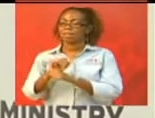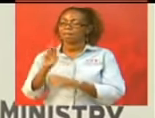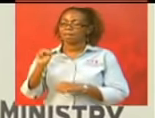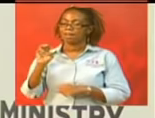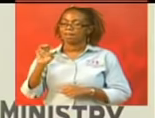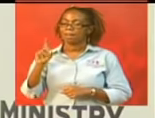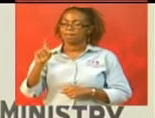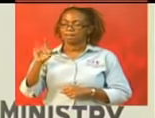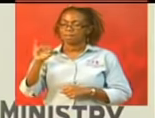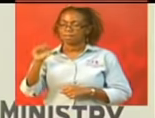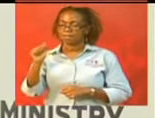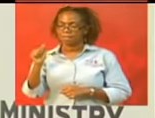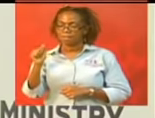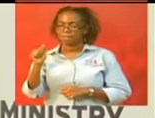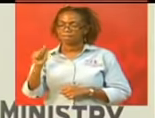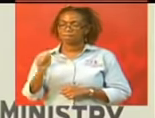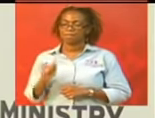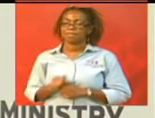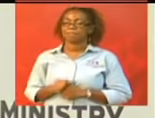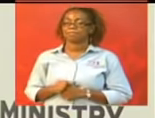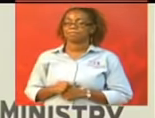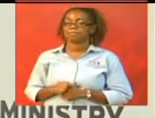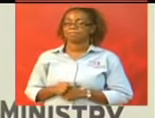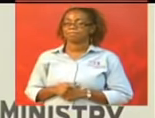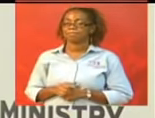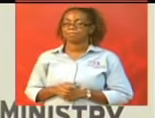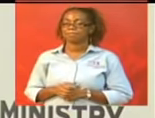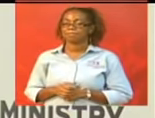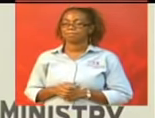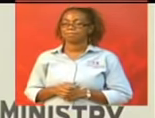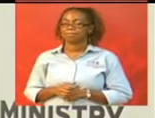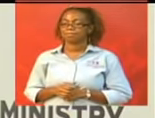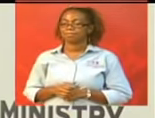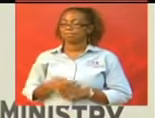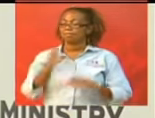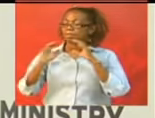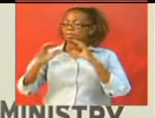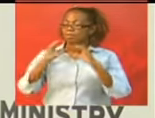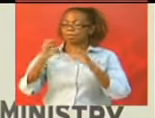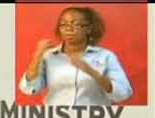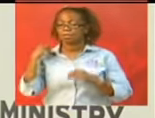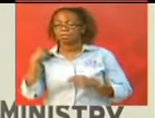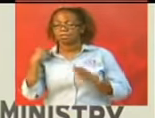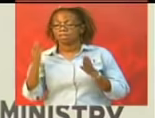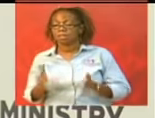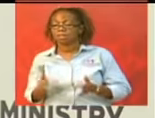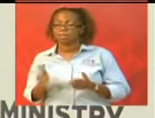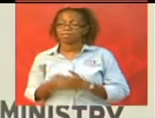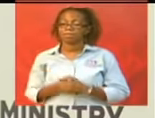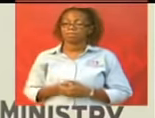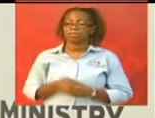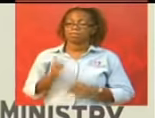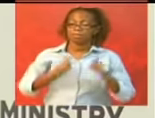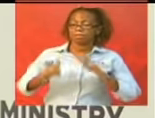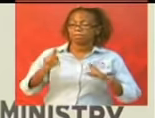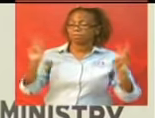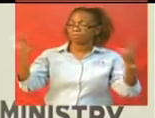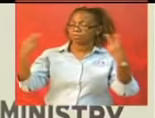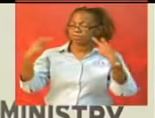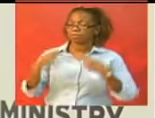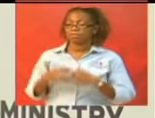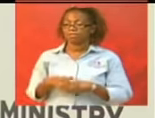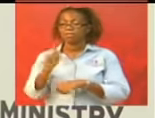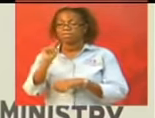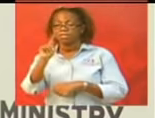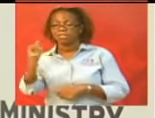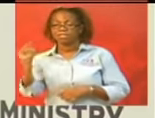Corporate Communications Officer, Mr. Al Alexander, members of the media, TTT staff,